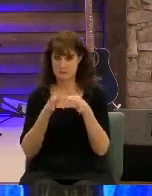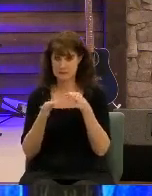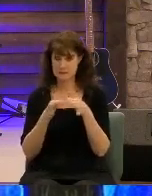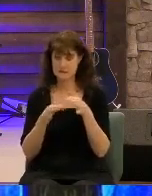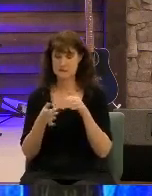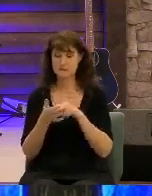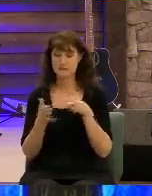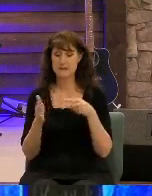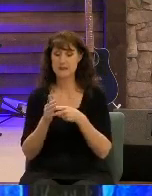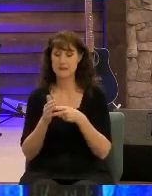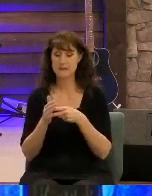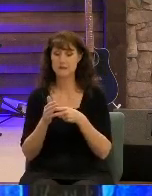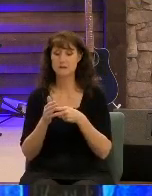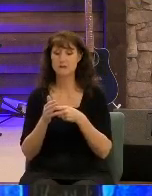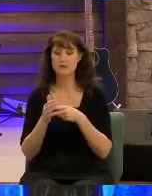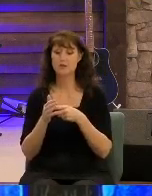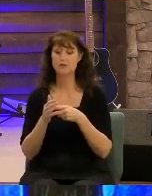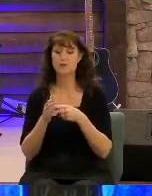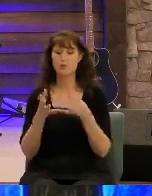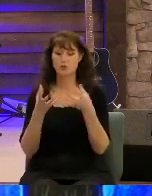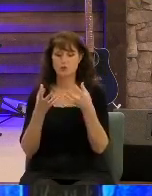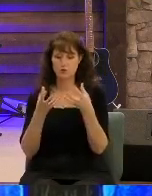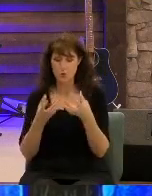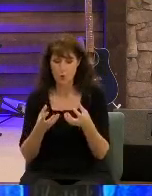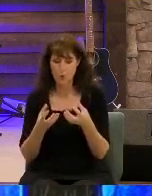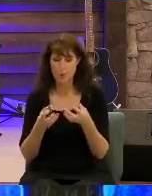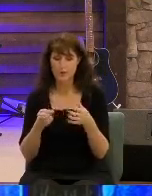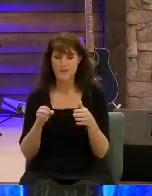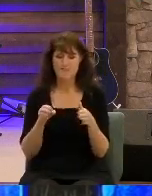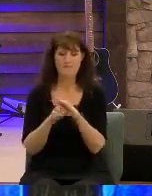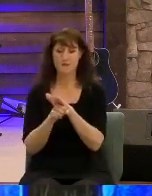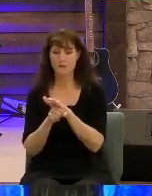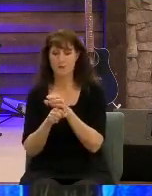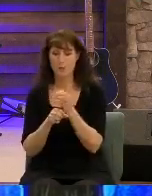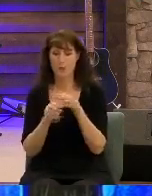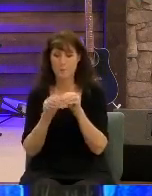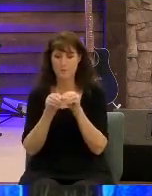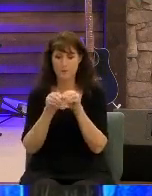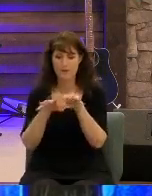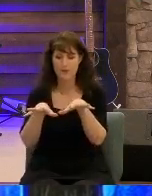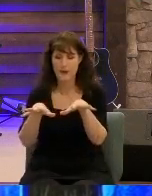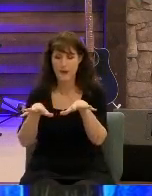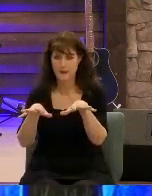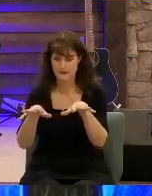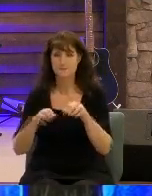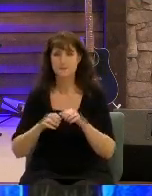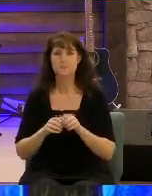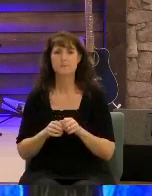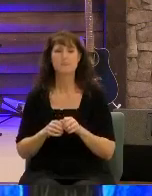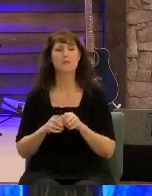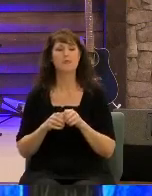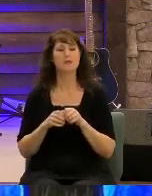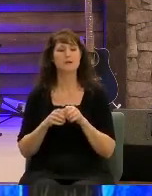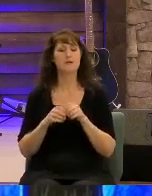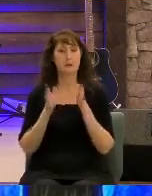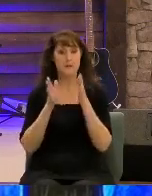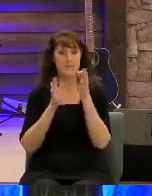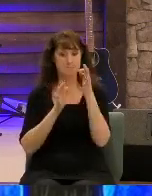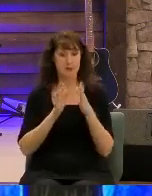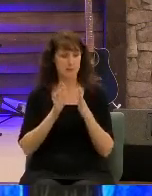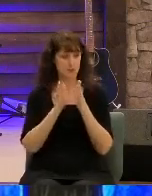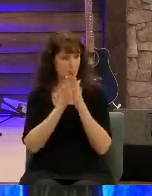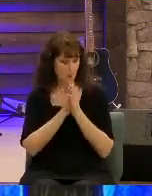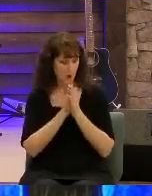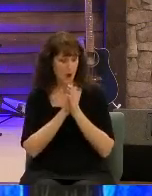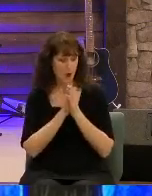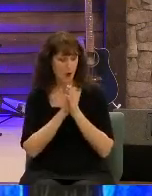To fill or to pervade. Okay. And Pastor's prayer was last week,